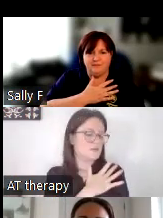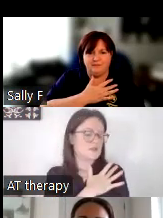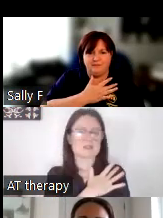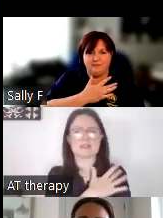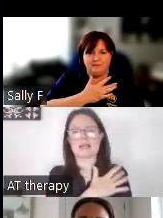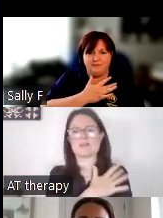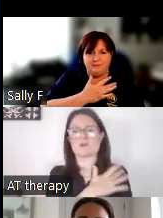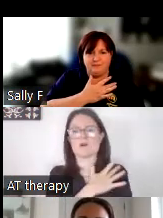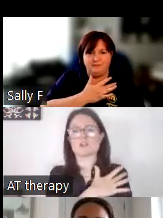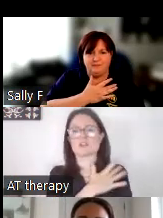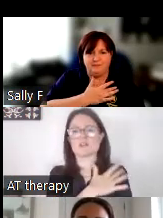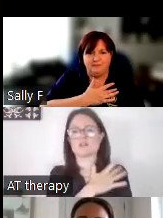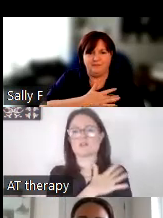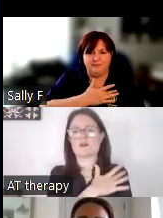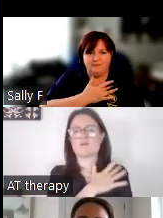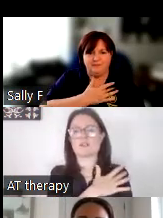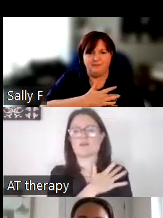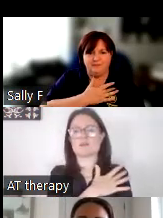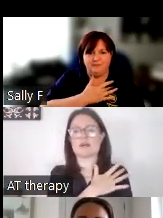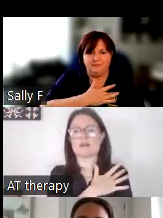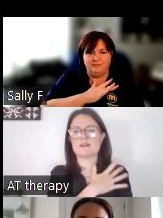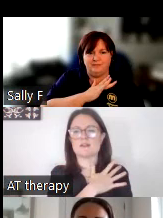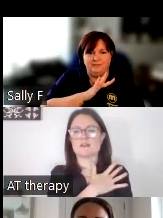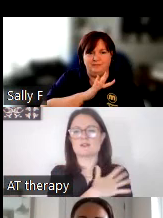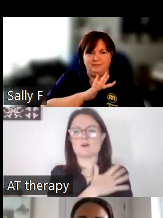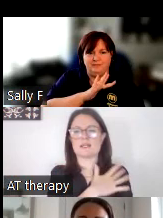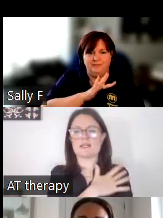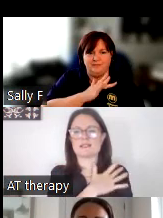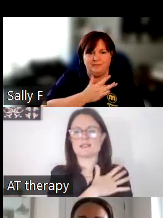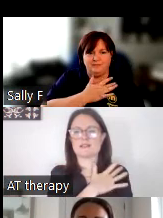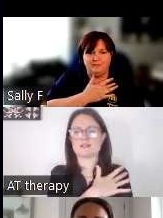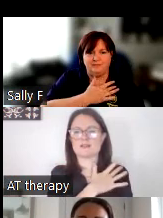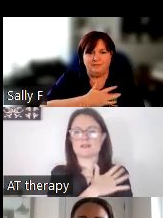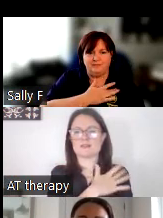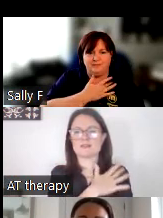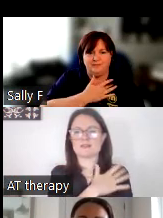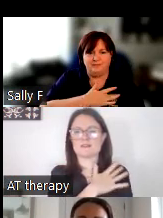finger, I'm just going to lightly brush on my shoulder. Toilet.